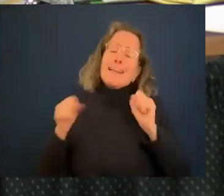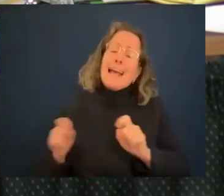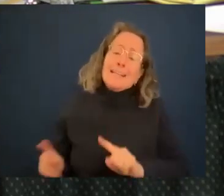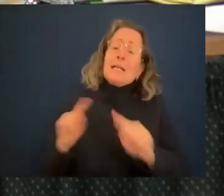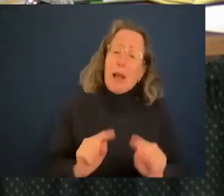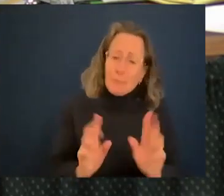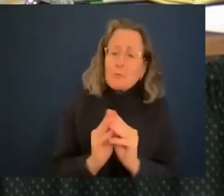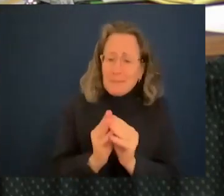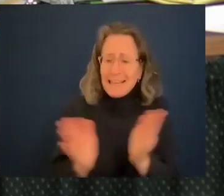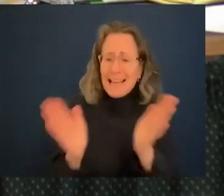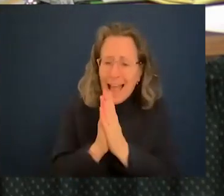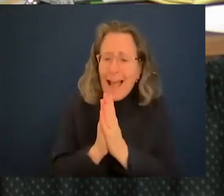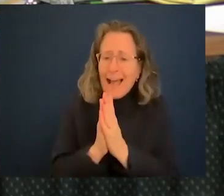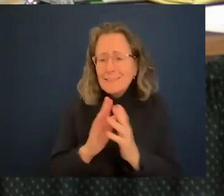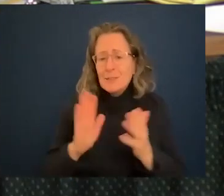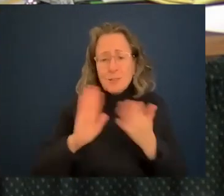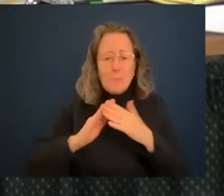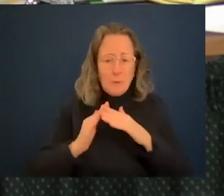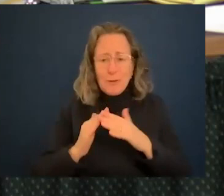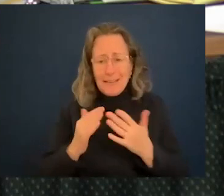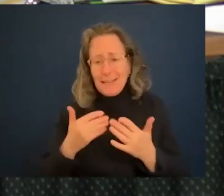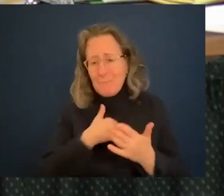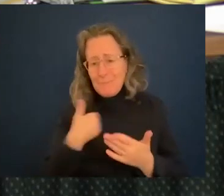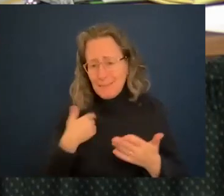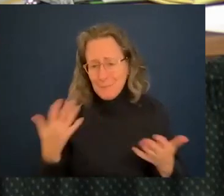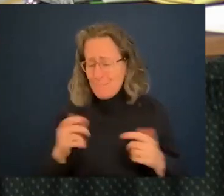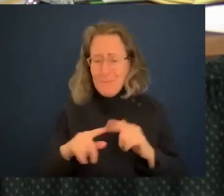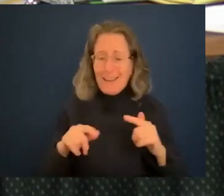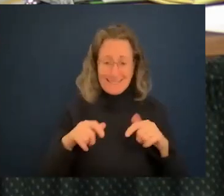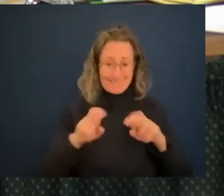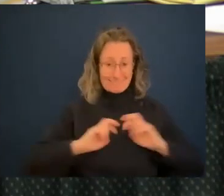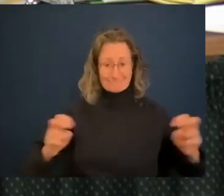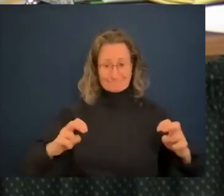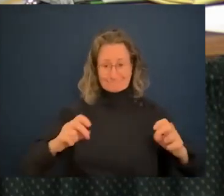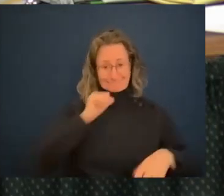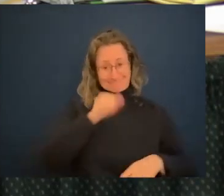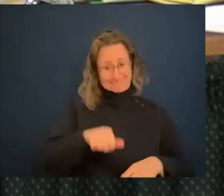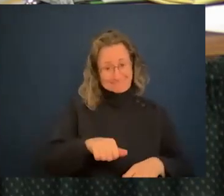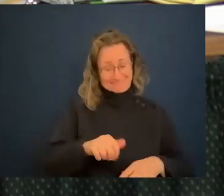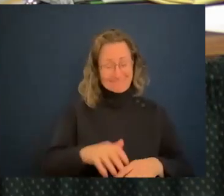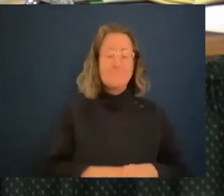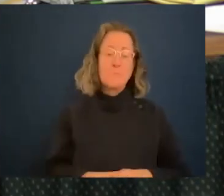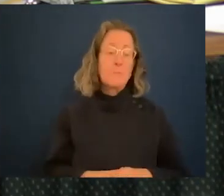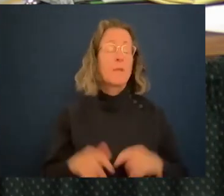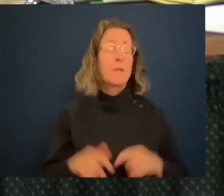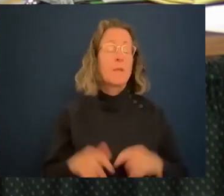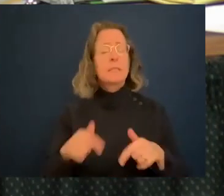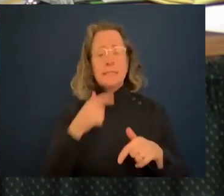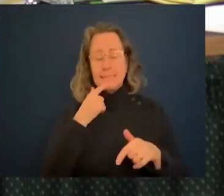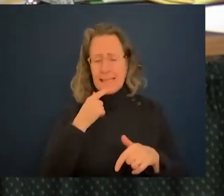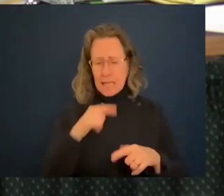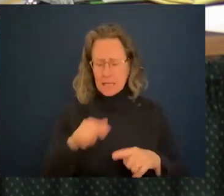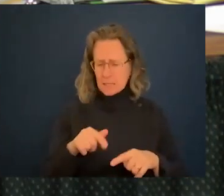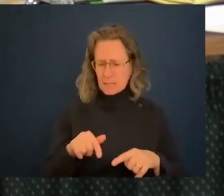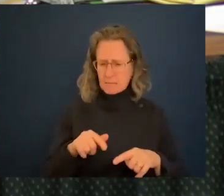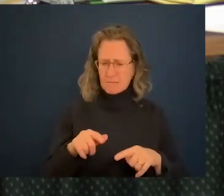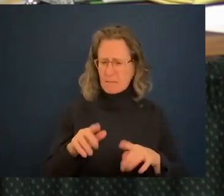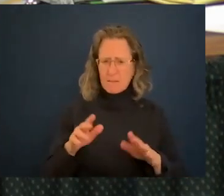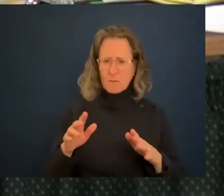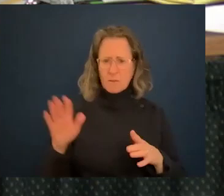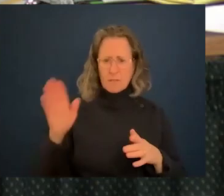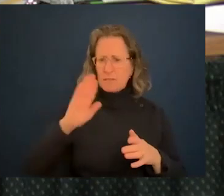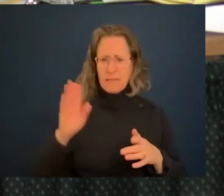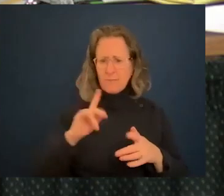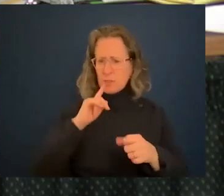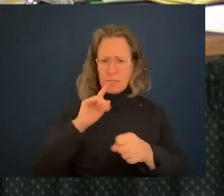perspective uh in the memo it's described there's a sentence in other words there was never a guarantee that an